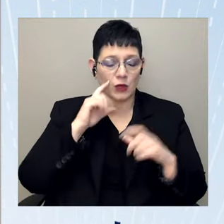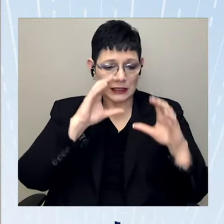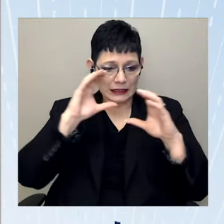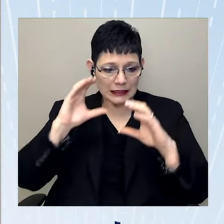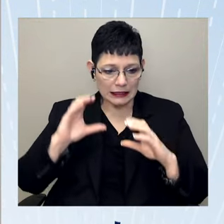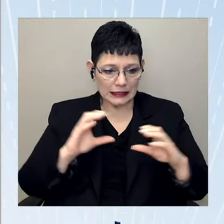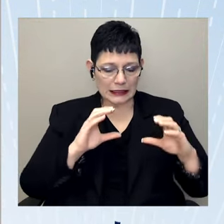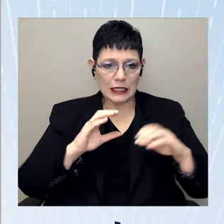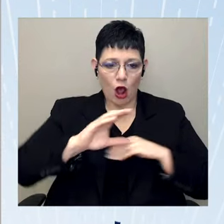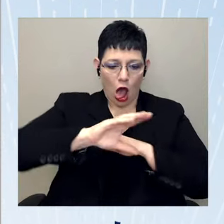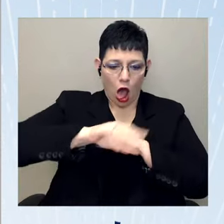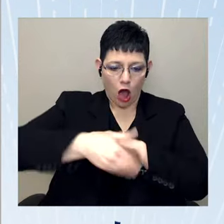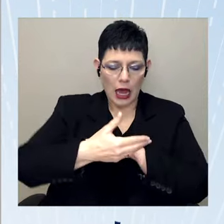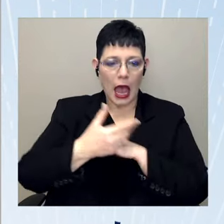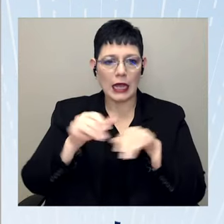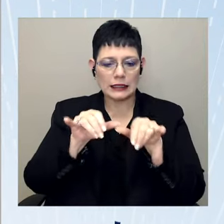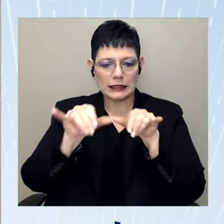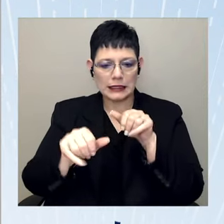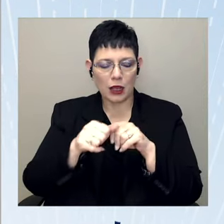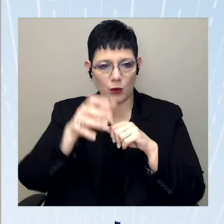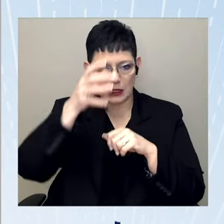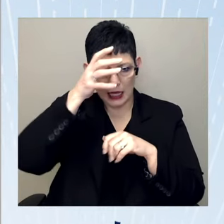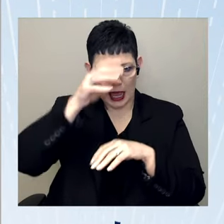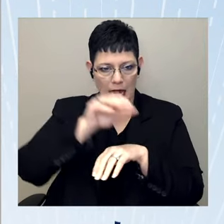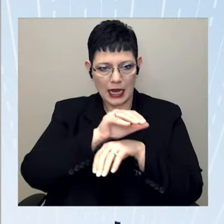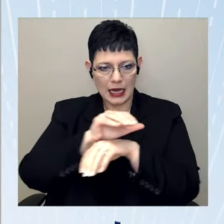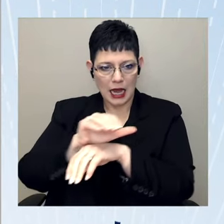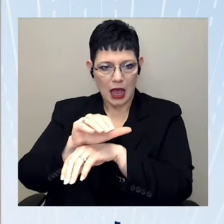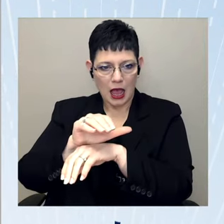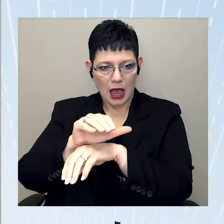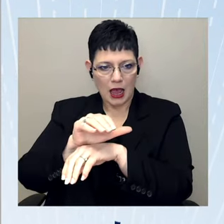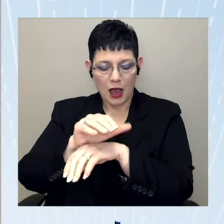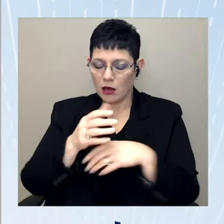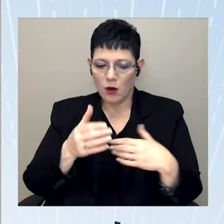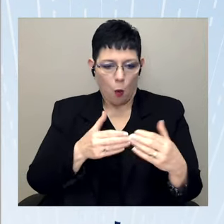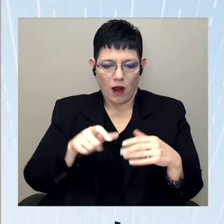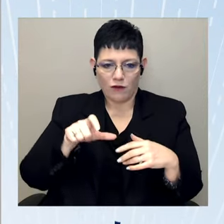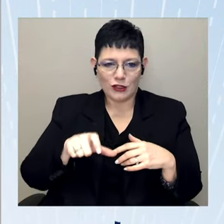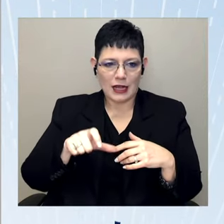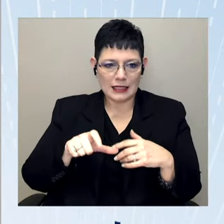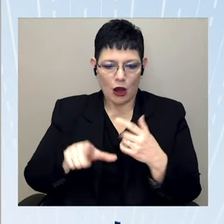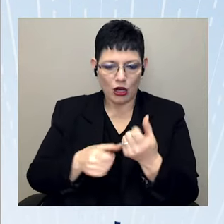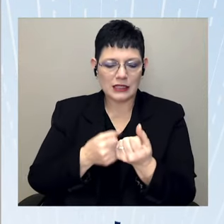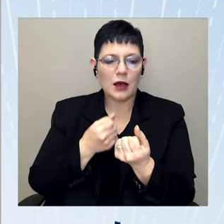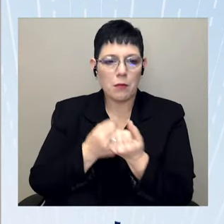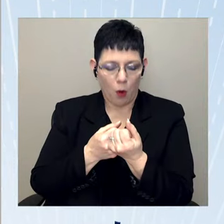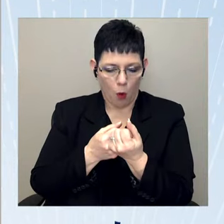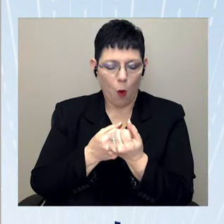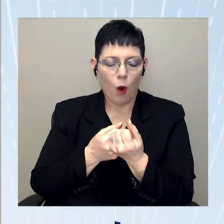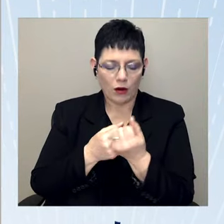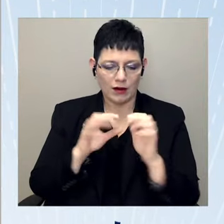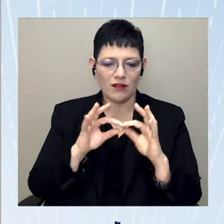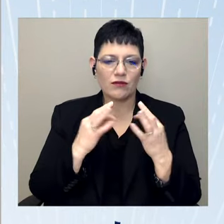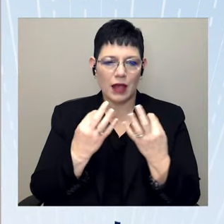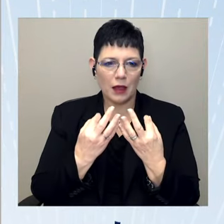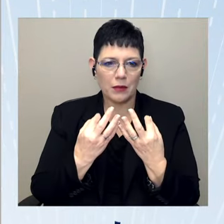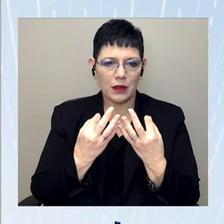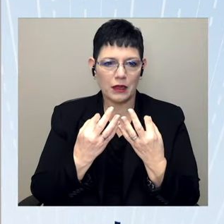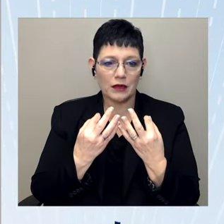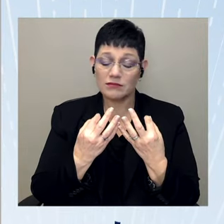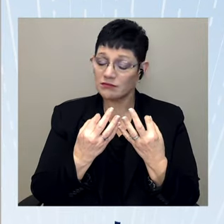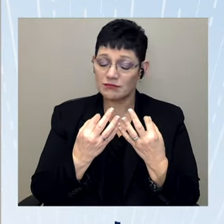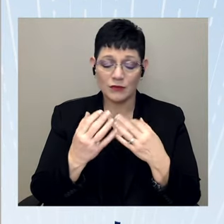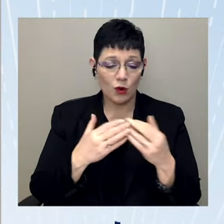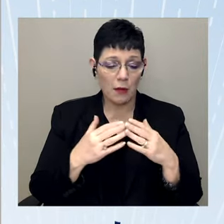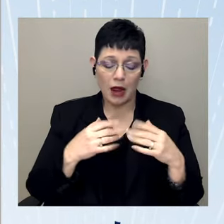turn to be with my dad at night, and you do whatever you need to do at night to help your loved one. And then you get up, you shower, and you